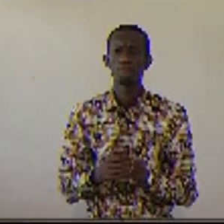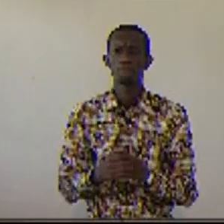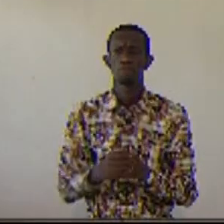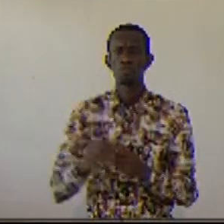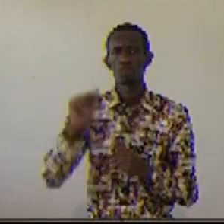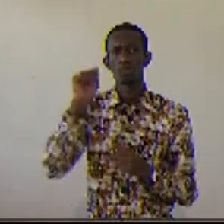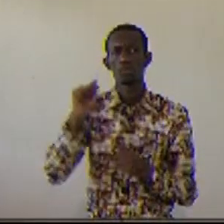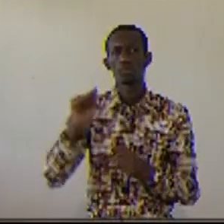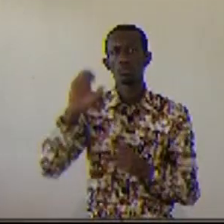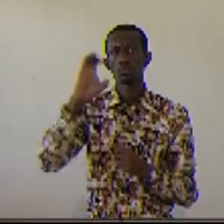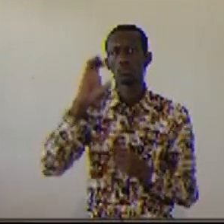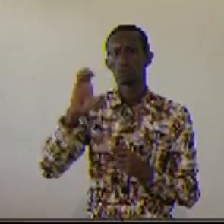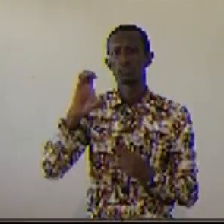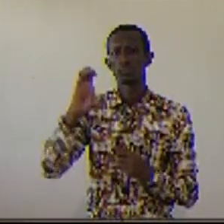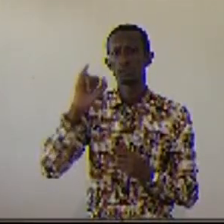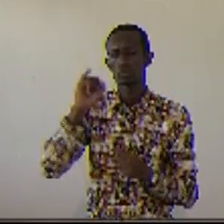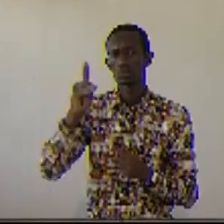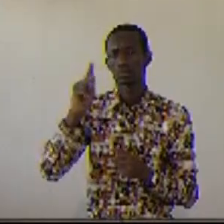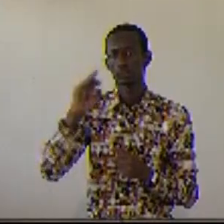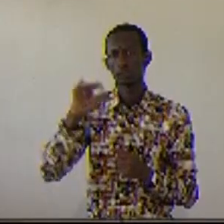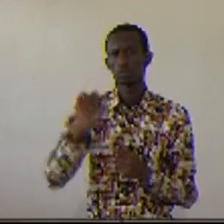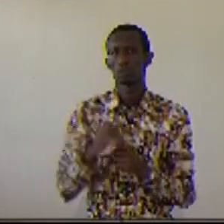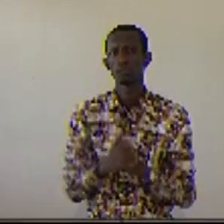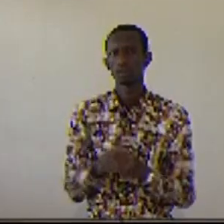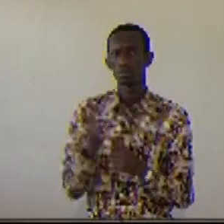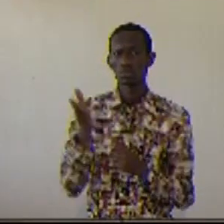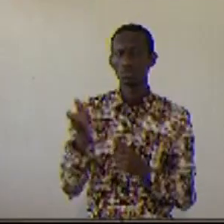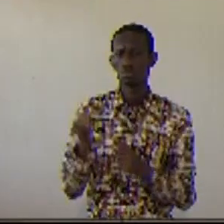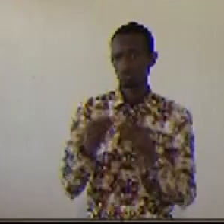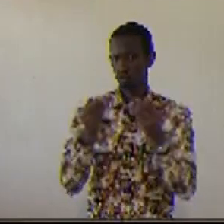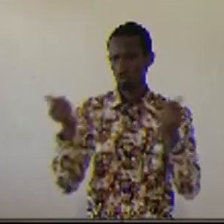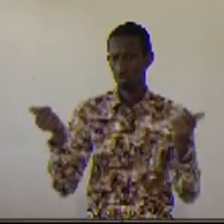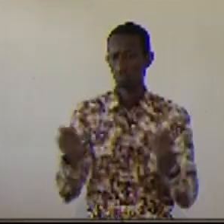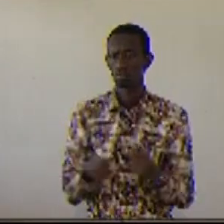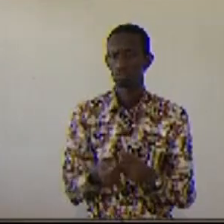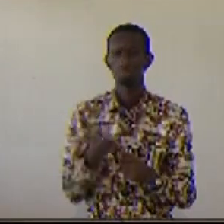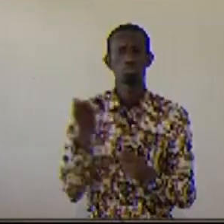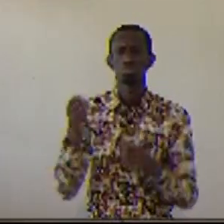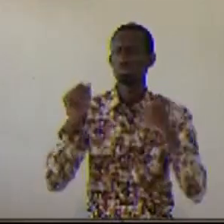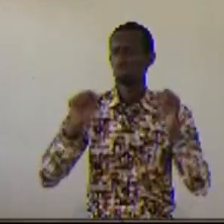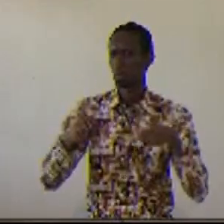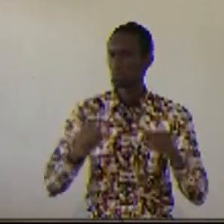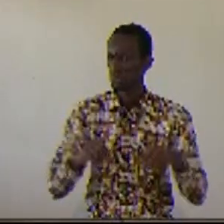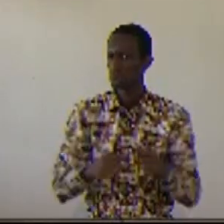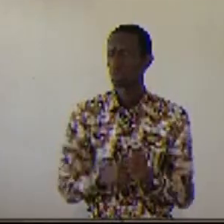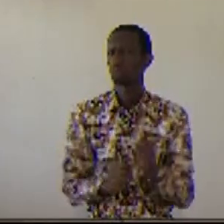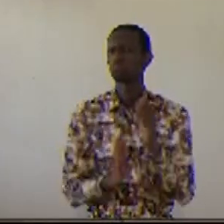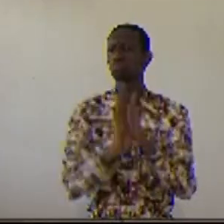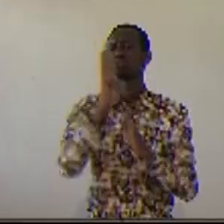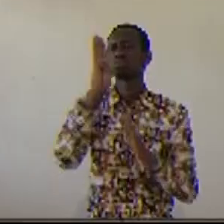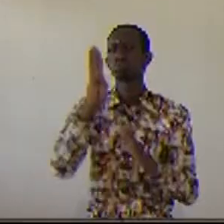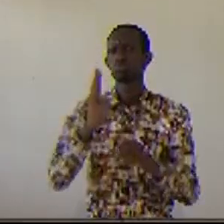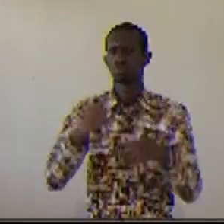Acidity of the solution. That means adding some acids. That also can also accelerate the process of